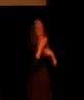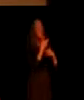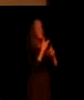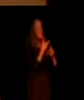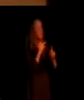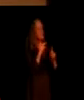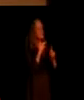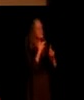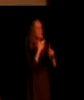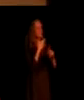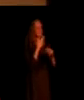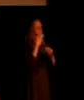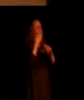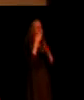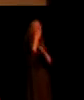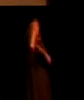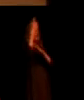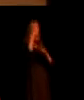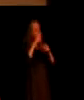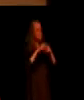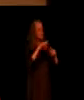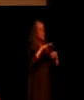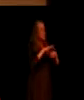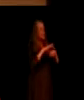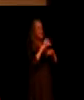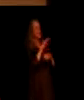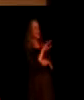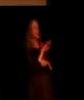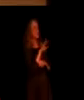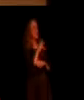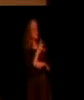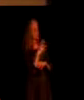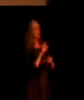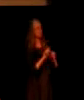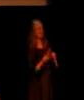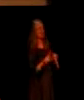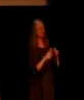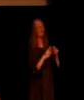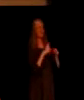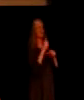that 1946 one. The first digital image